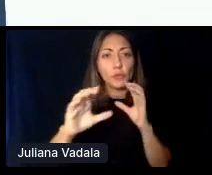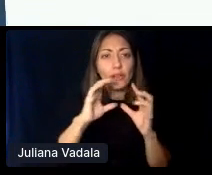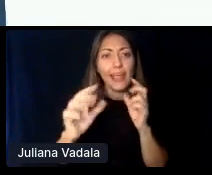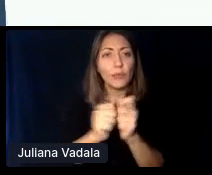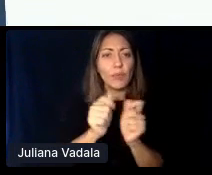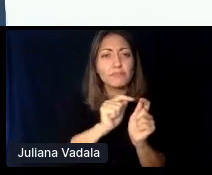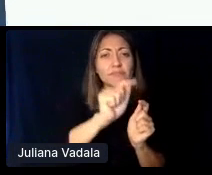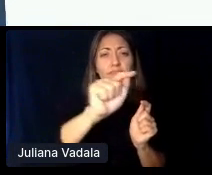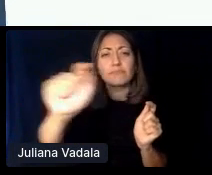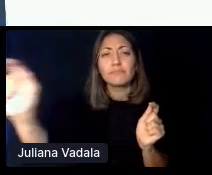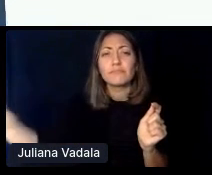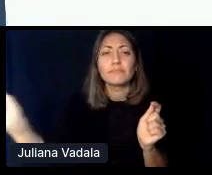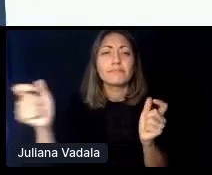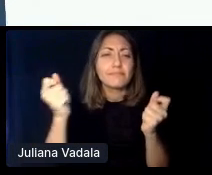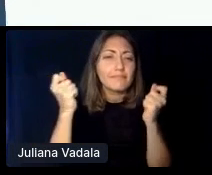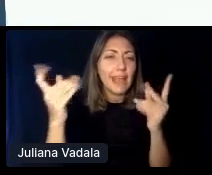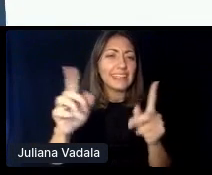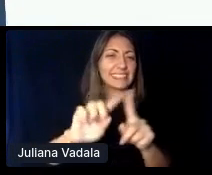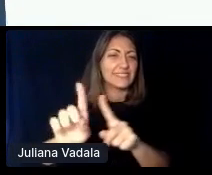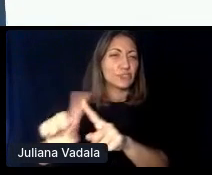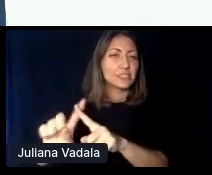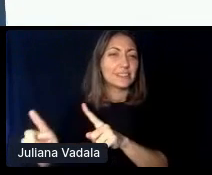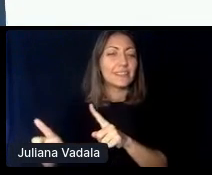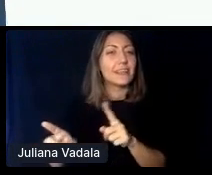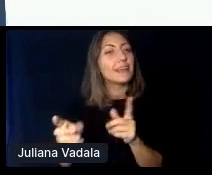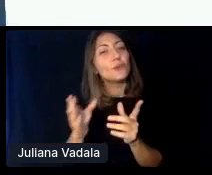done. There is no place where you can get it.